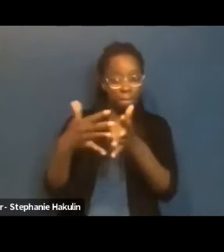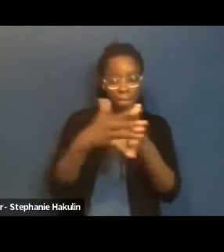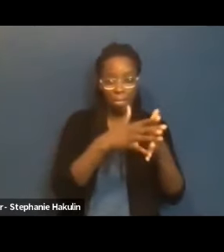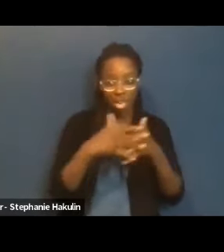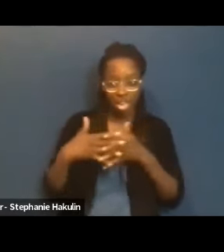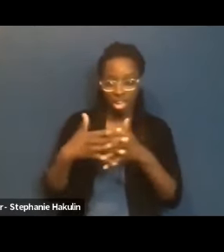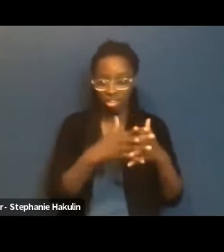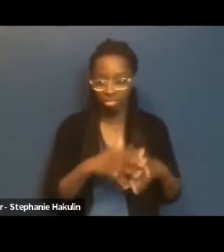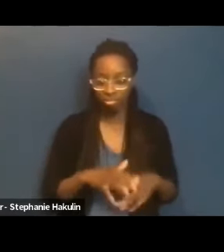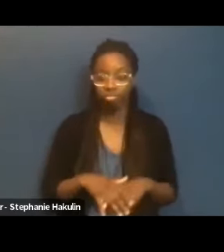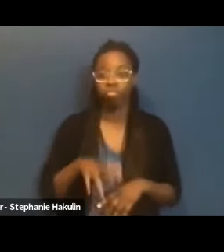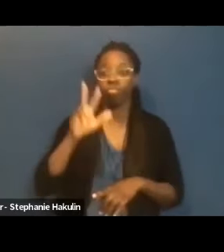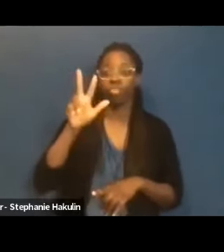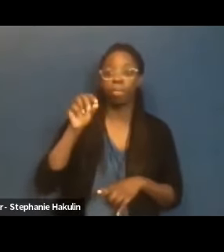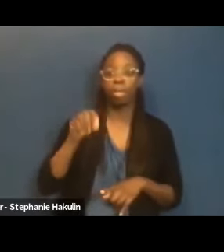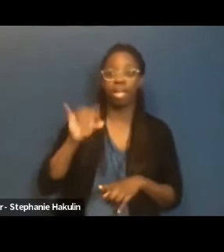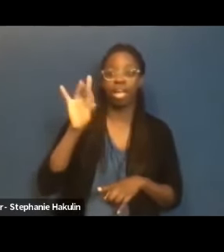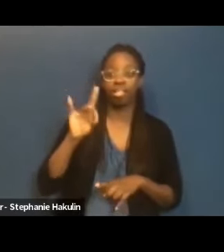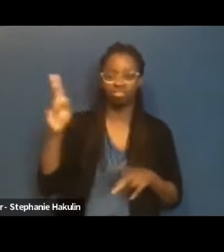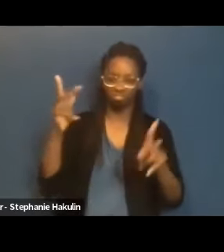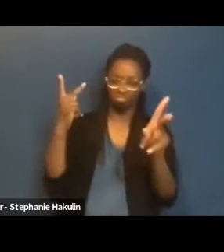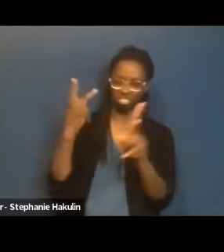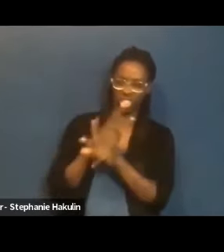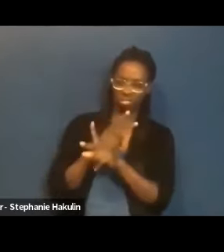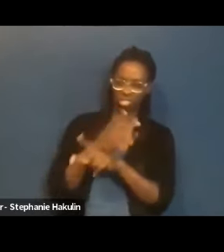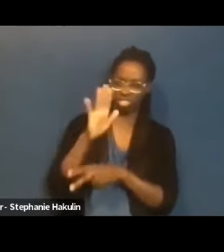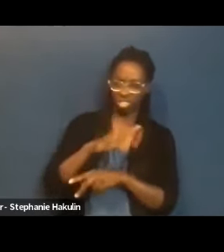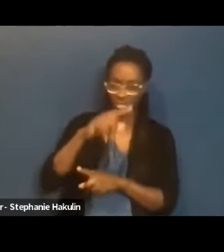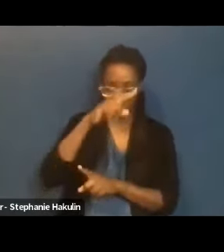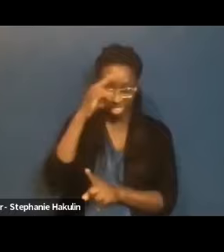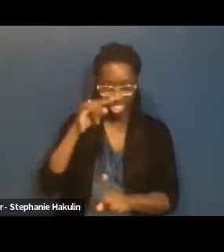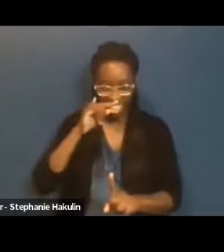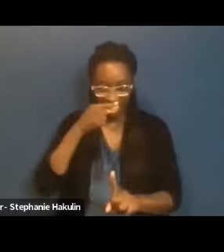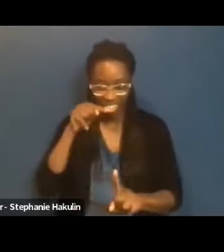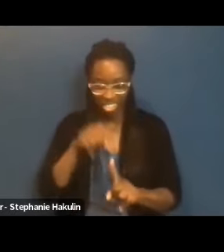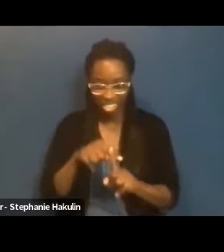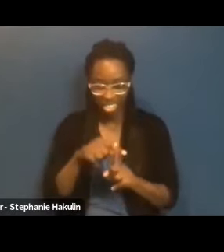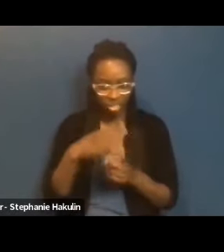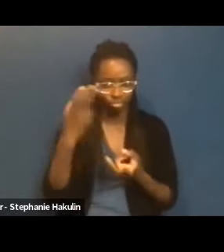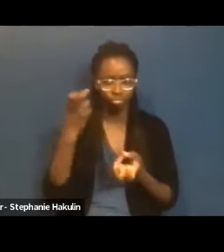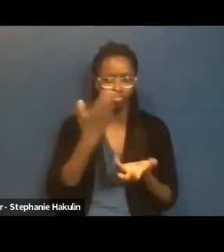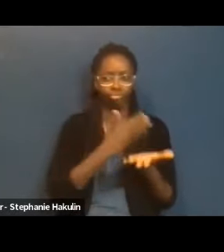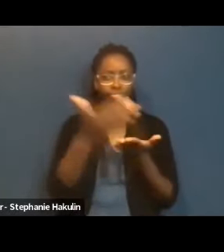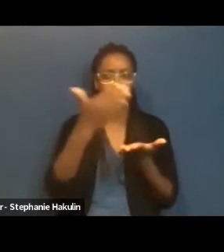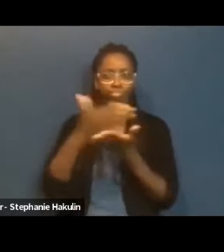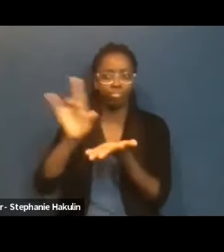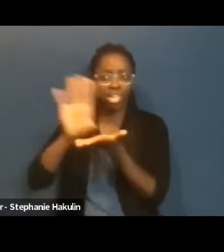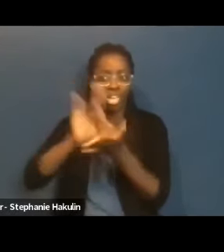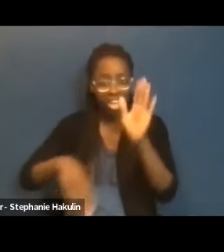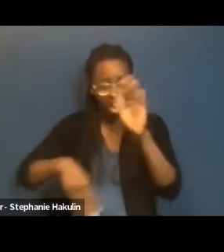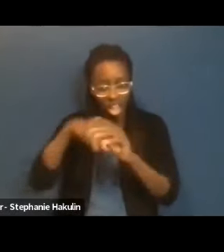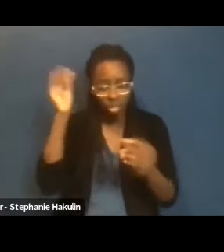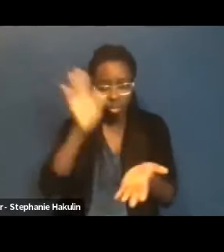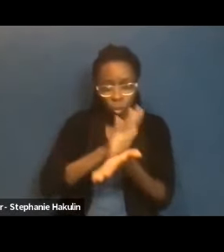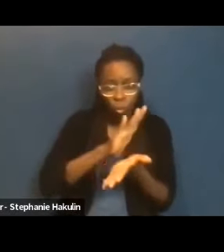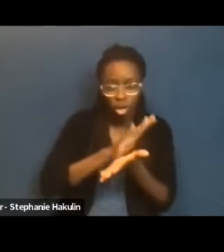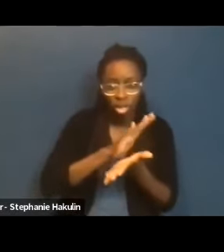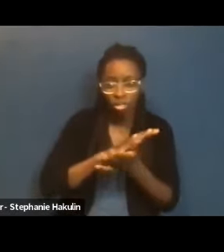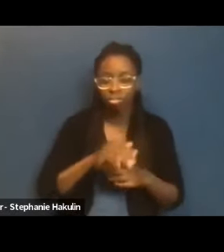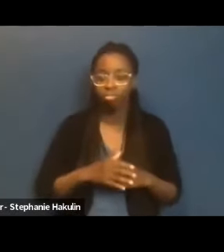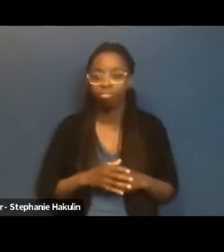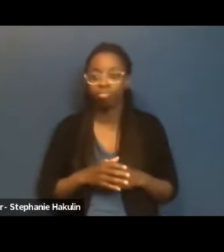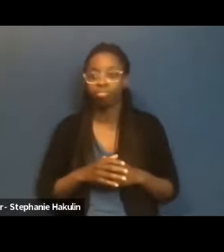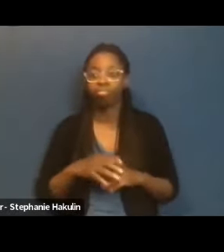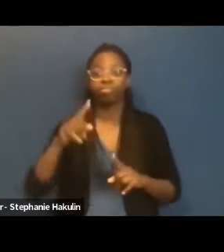resulting in 67,000 black high school dropouts, rinse and repeat. 1 in 9 African American males between the ages of 20 and 34 are in